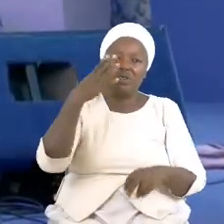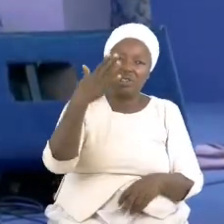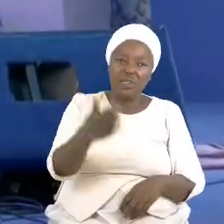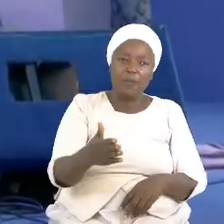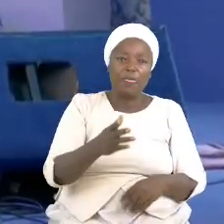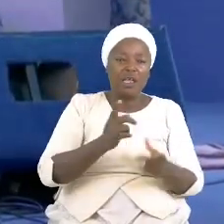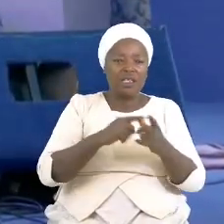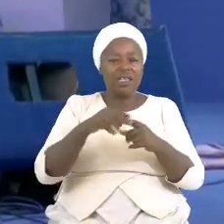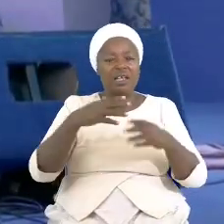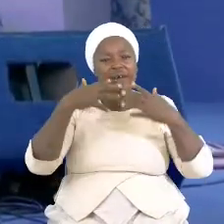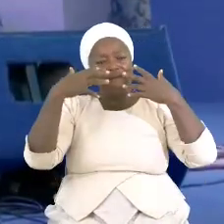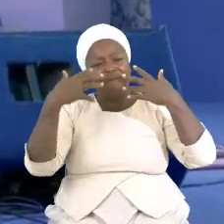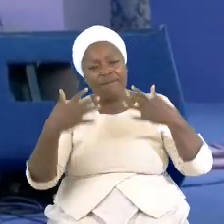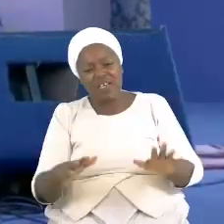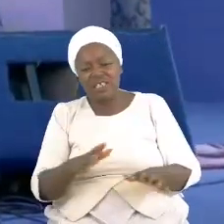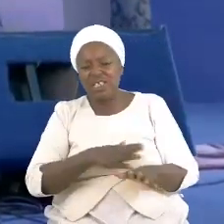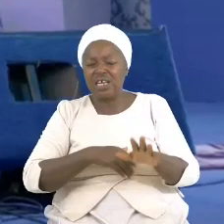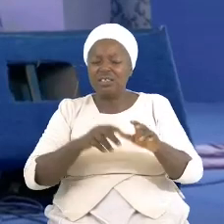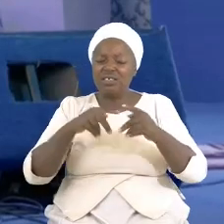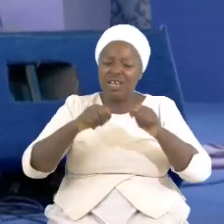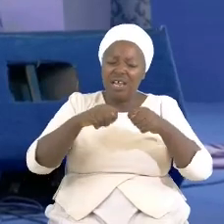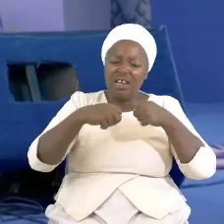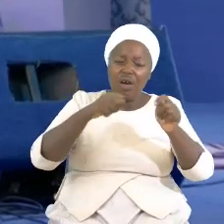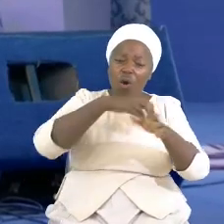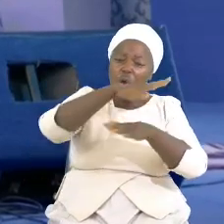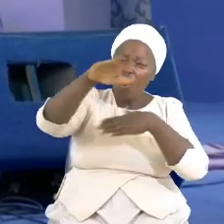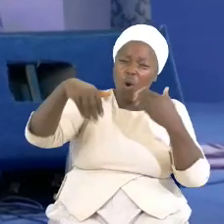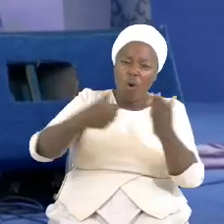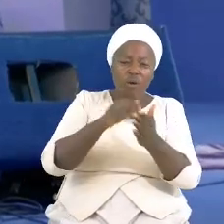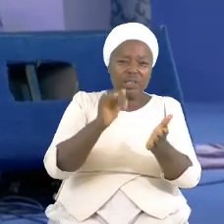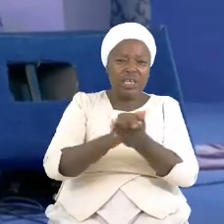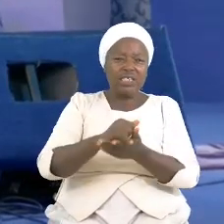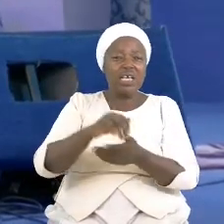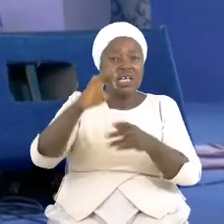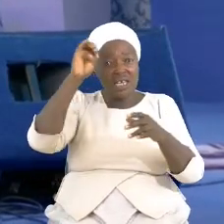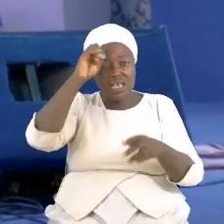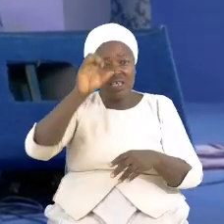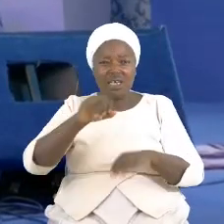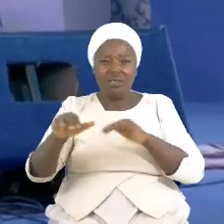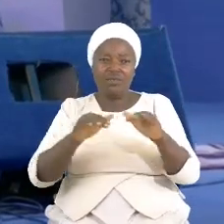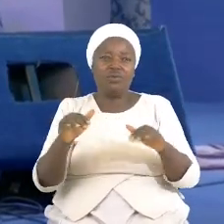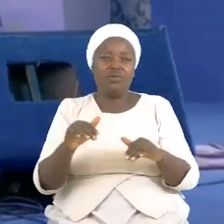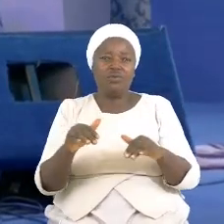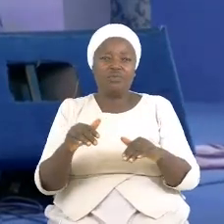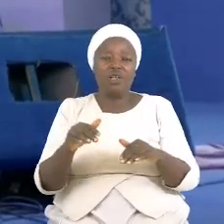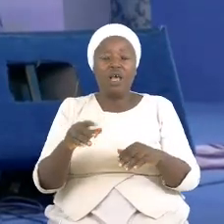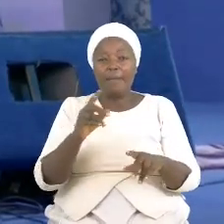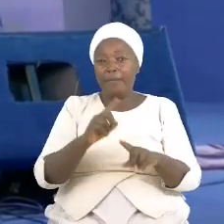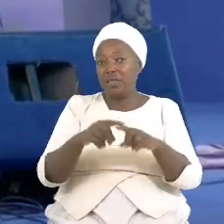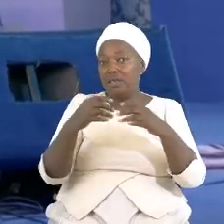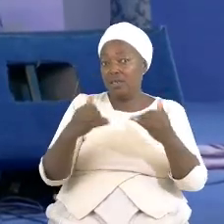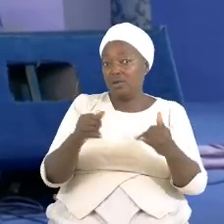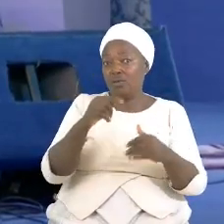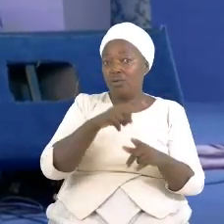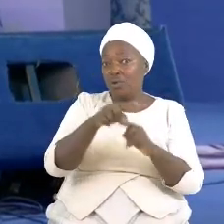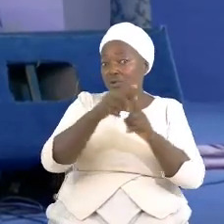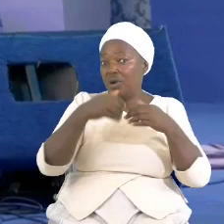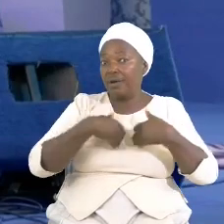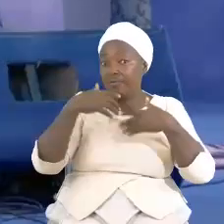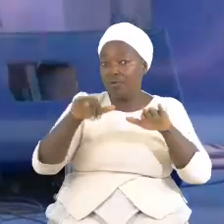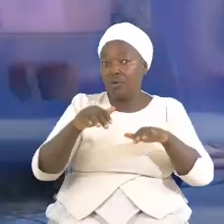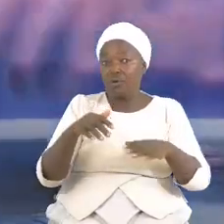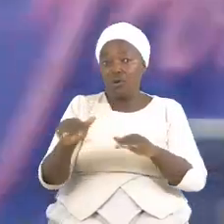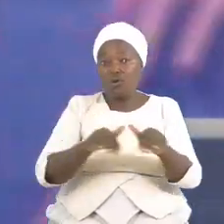done everything he could humanly do. Now, when you have done everything you can humanly